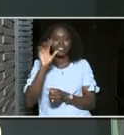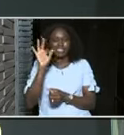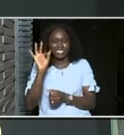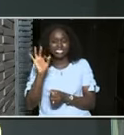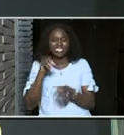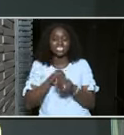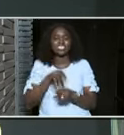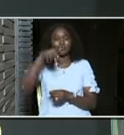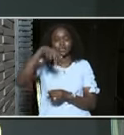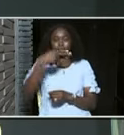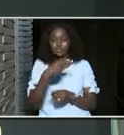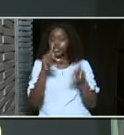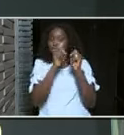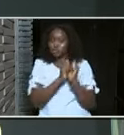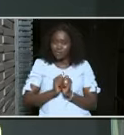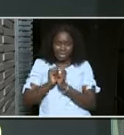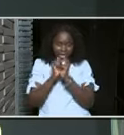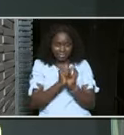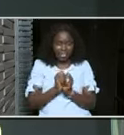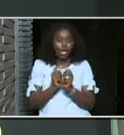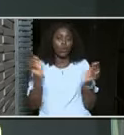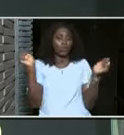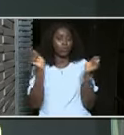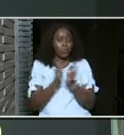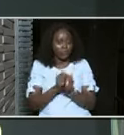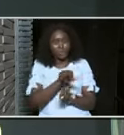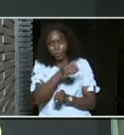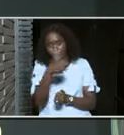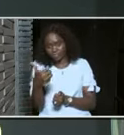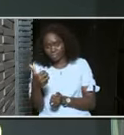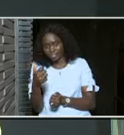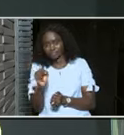2019 in Port Harcourt together with others. And of course,